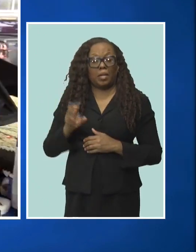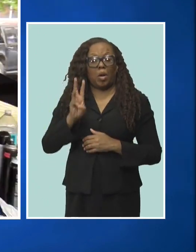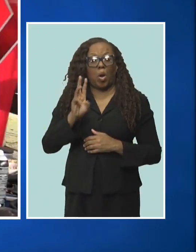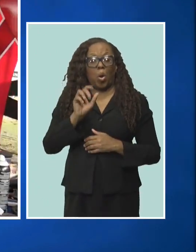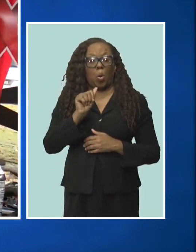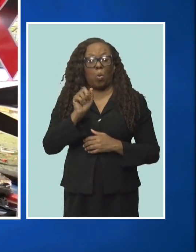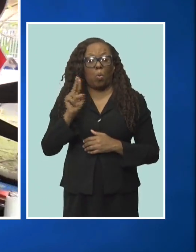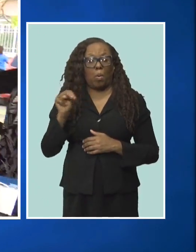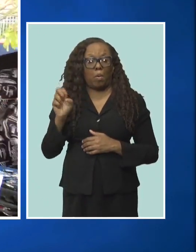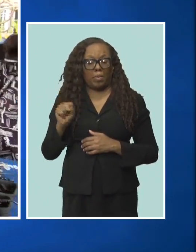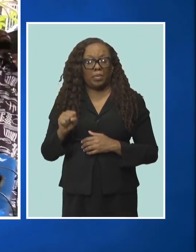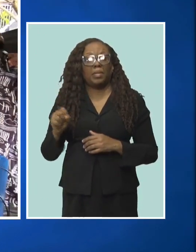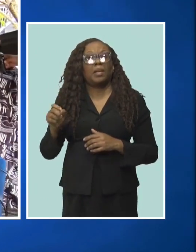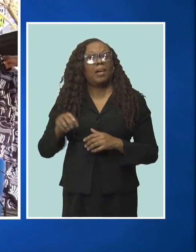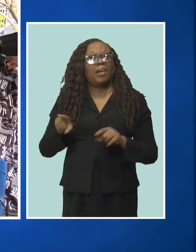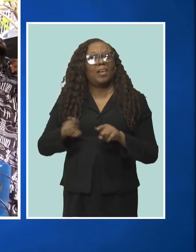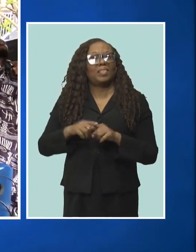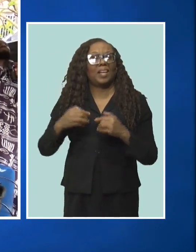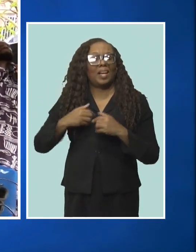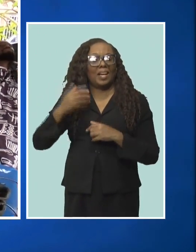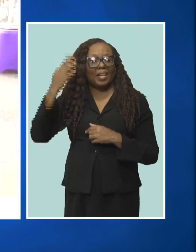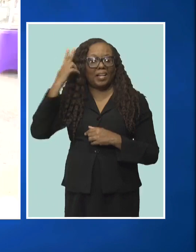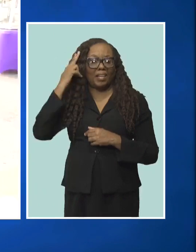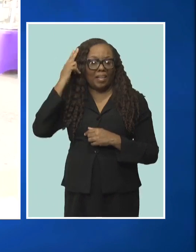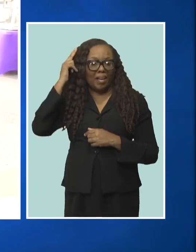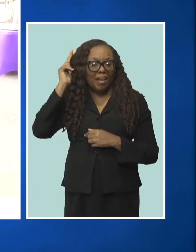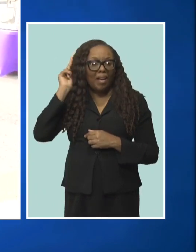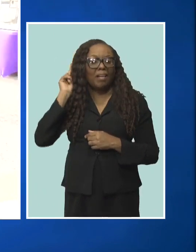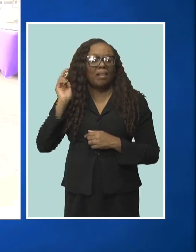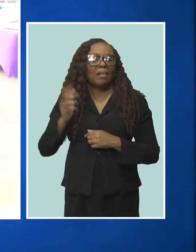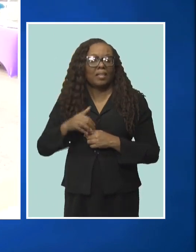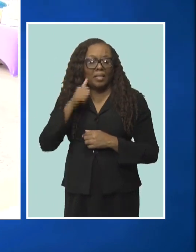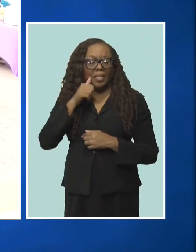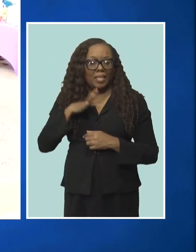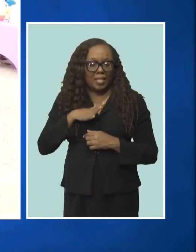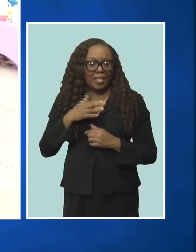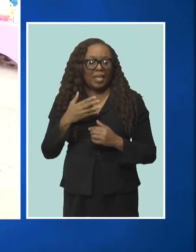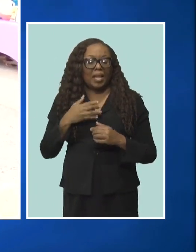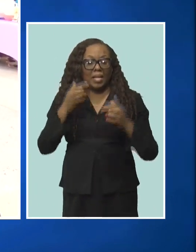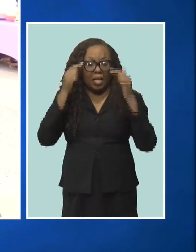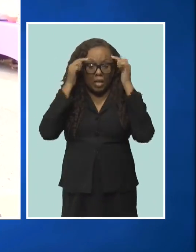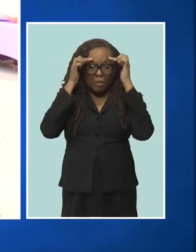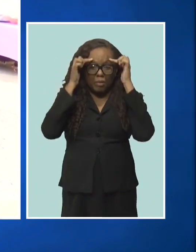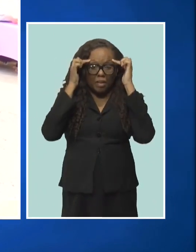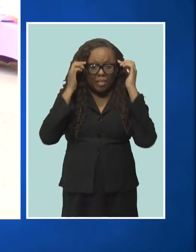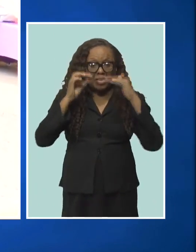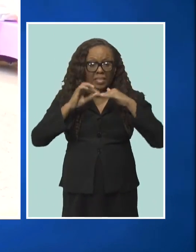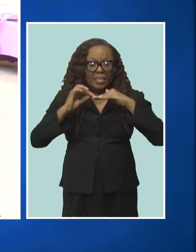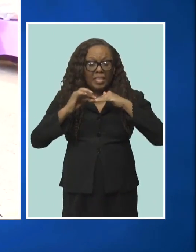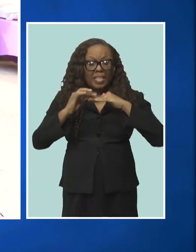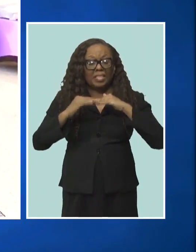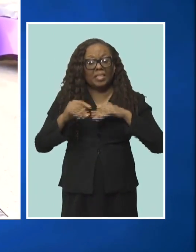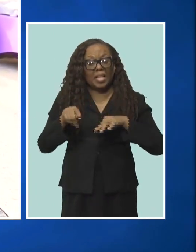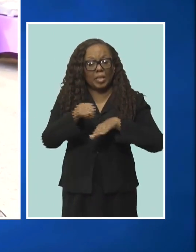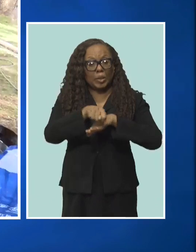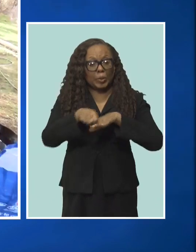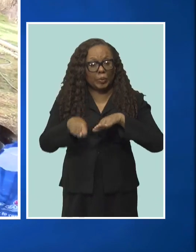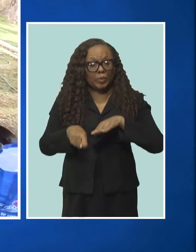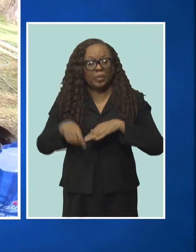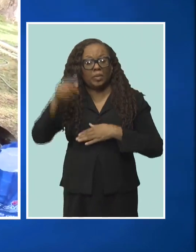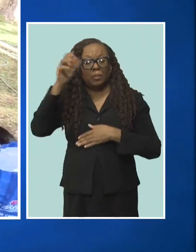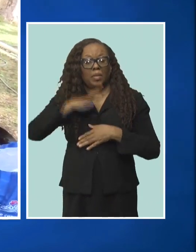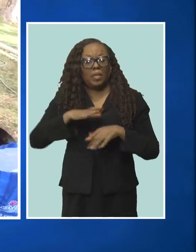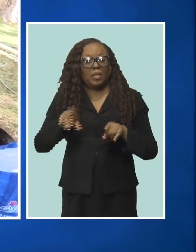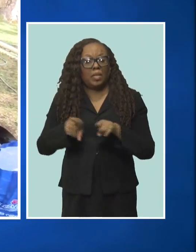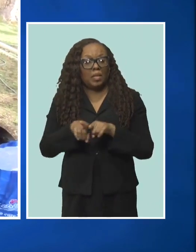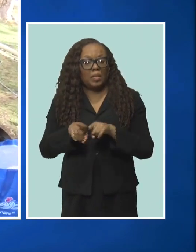cut through the Man-Aware program run by the ministry. The ladies had their turn getting their brows, nails and toes done, while the men also took